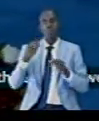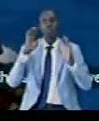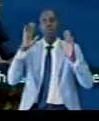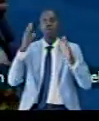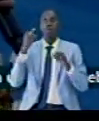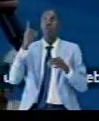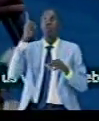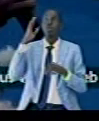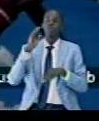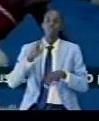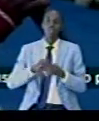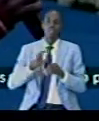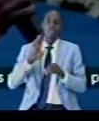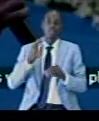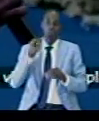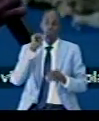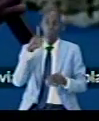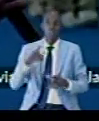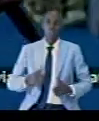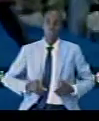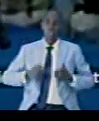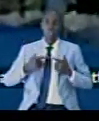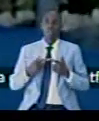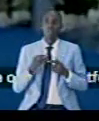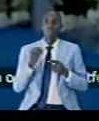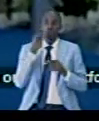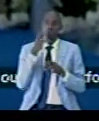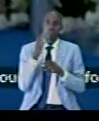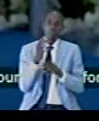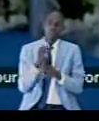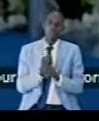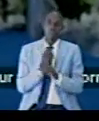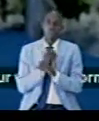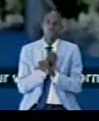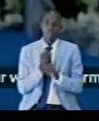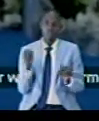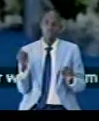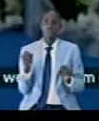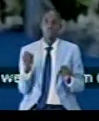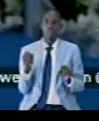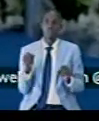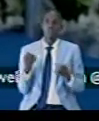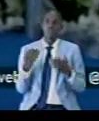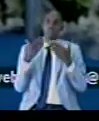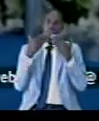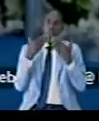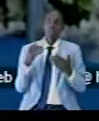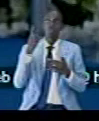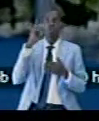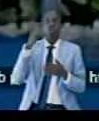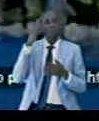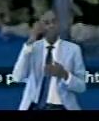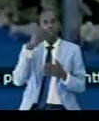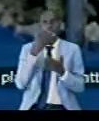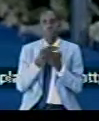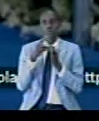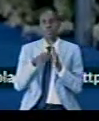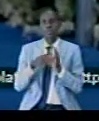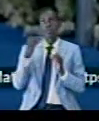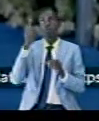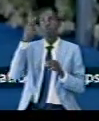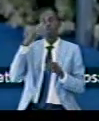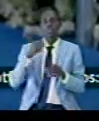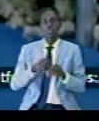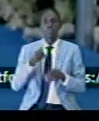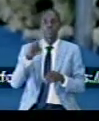igbala mo ti gba igbala mo dupe o fun iyanu e lori mi lati odun